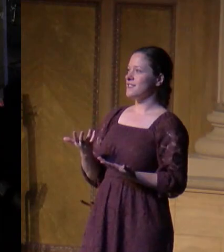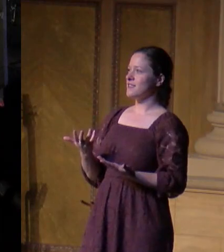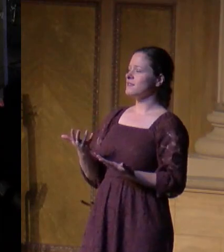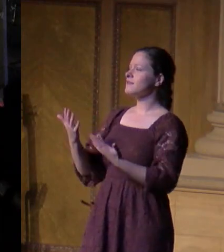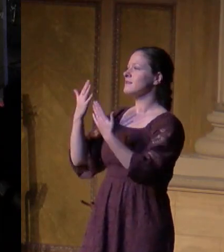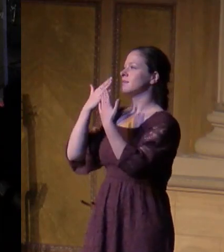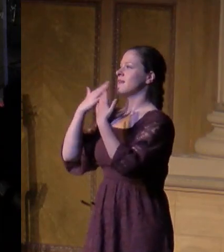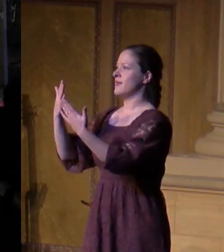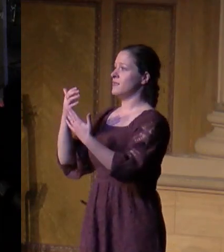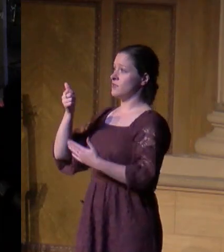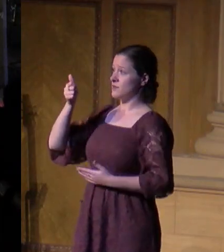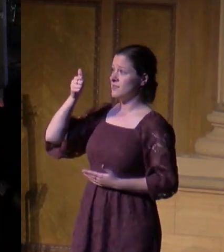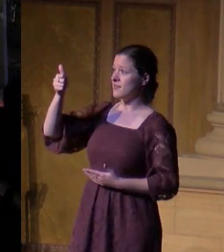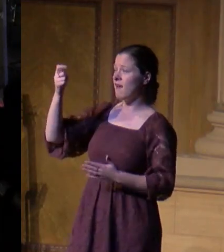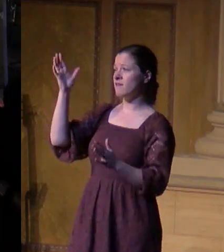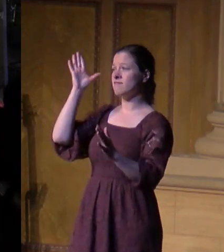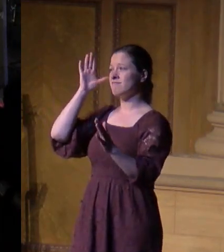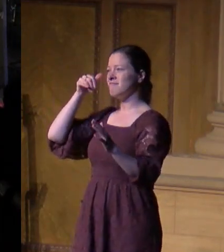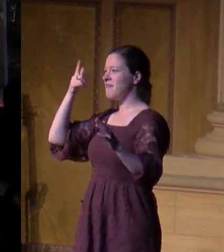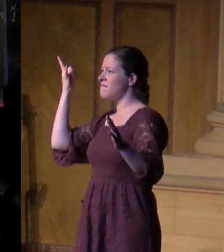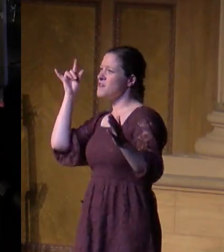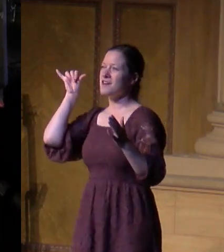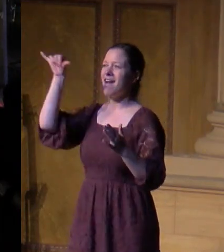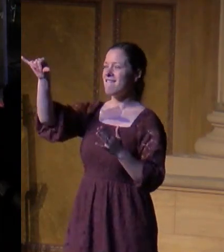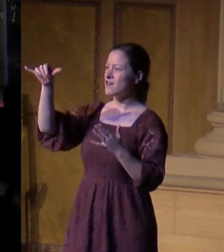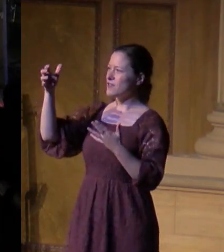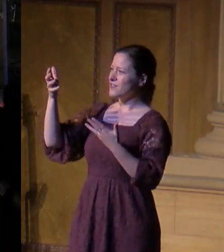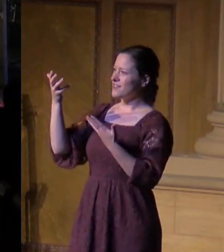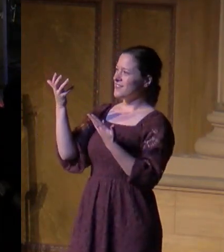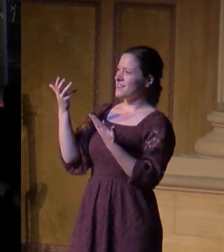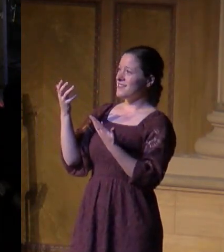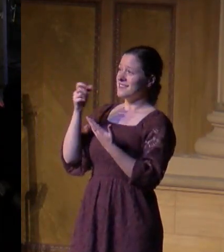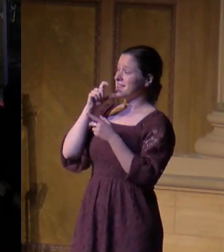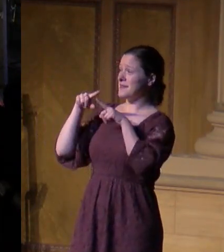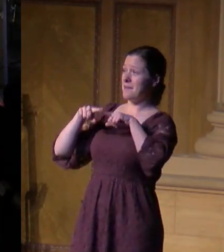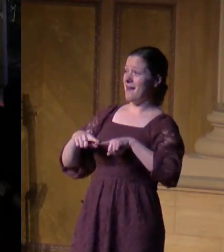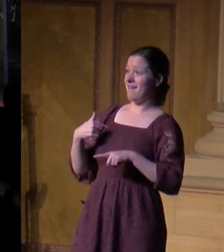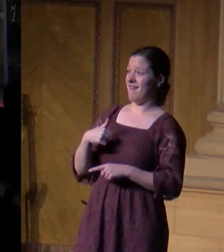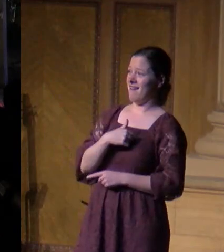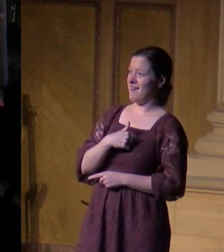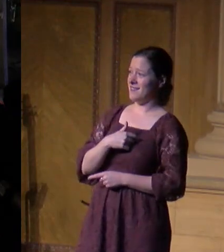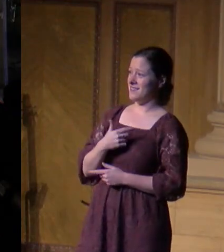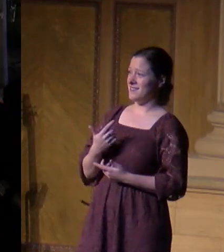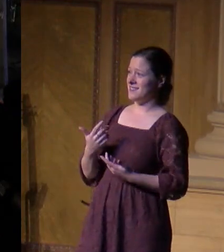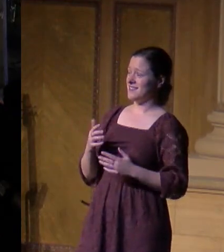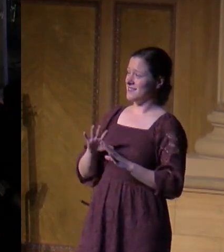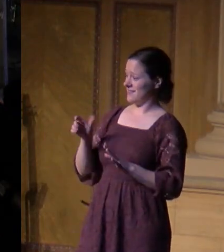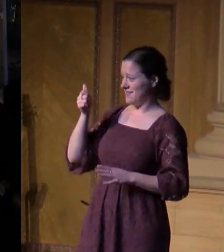so thank you that your perpetual confident faith is now counted to us as if it were our own